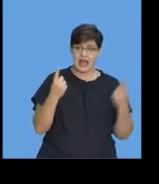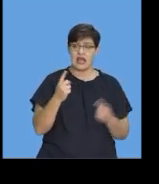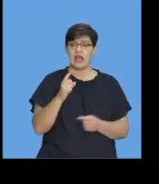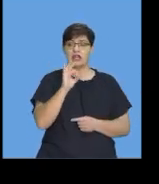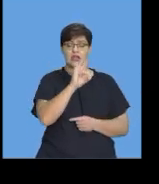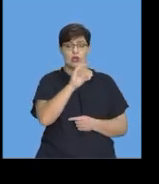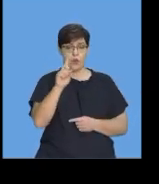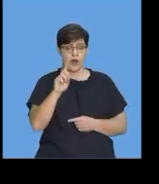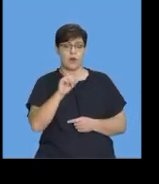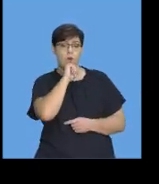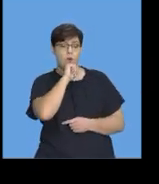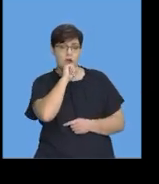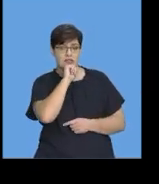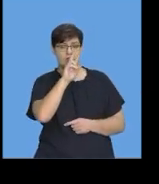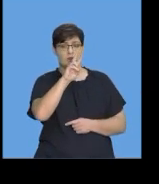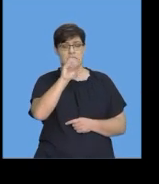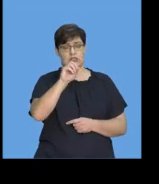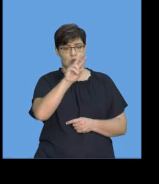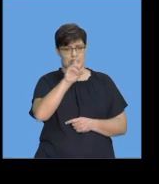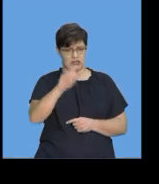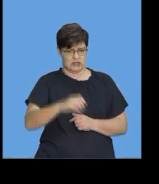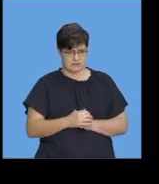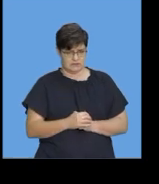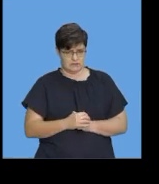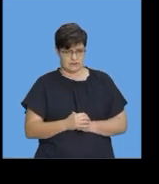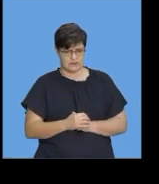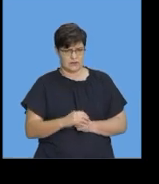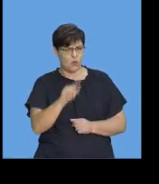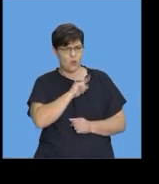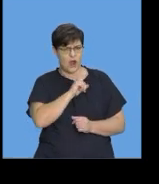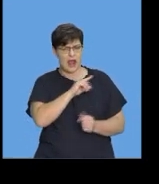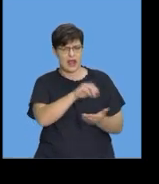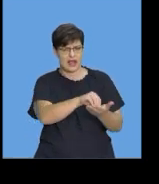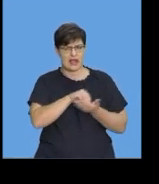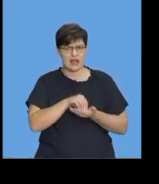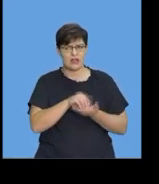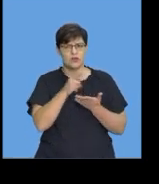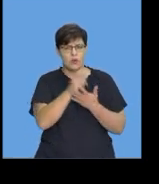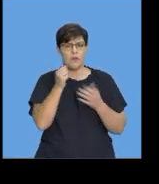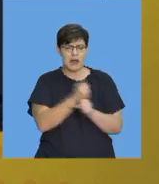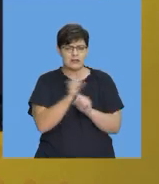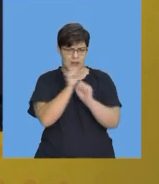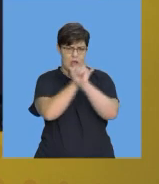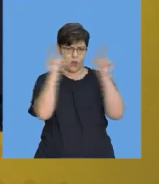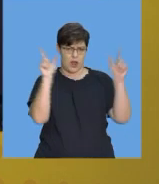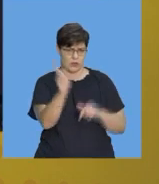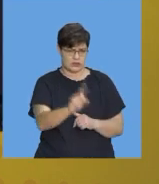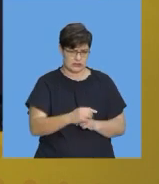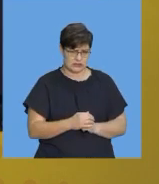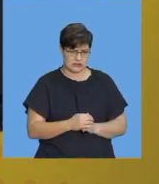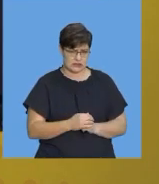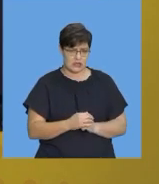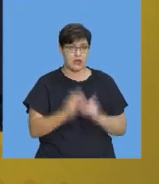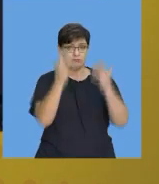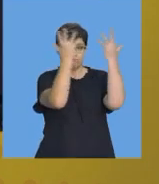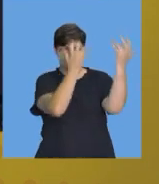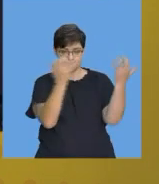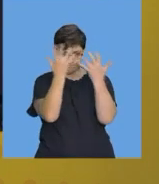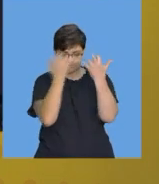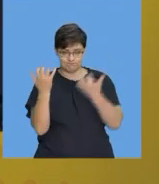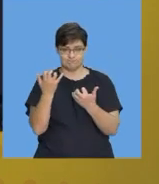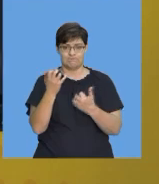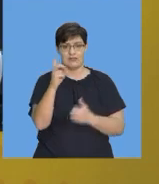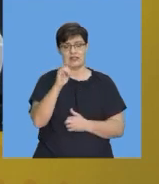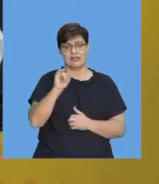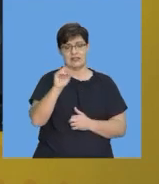2020, right? And the reason I put this here is to make you aware of the calculation of the